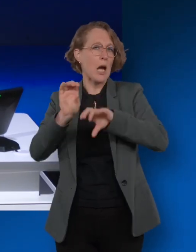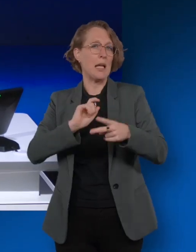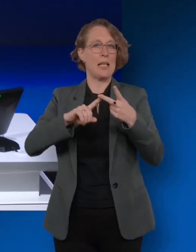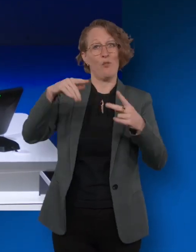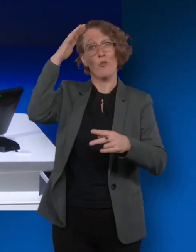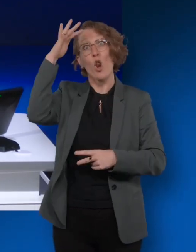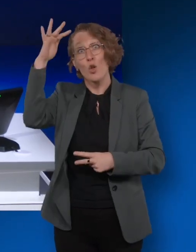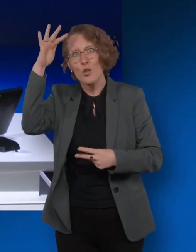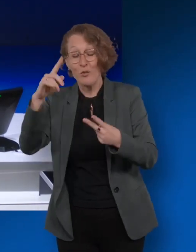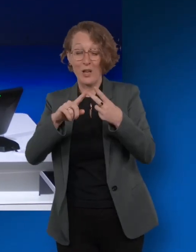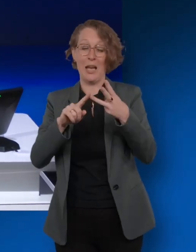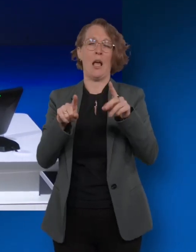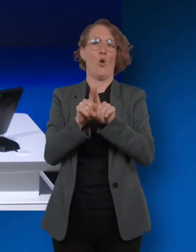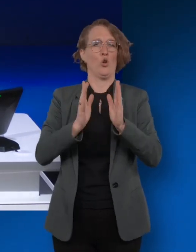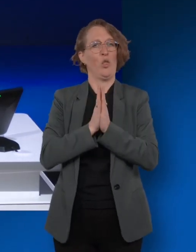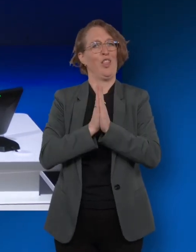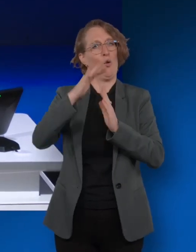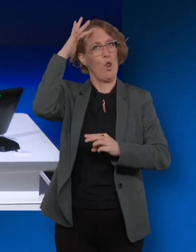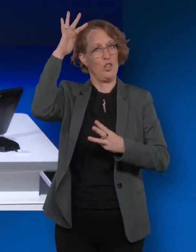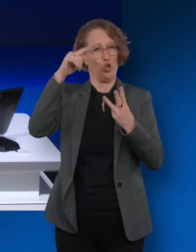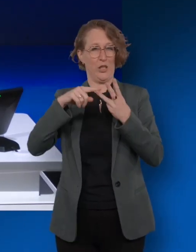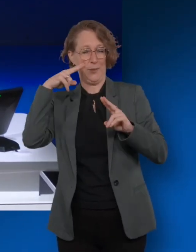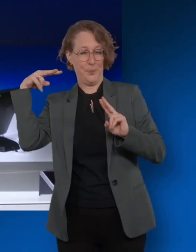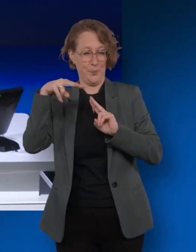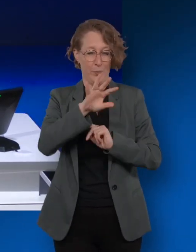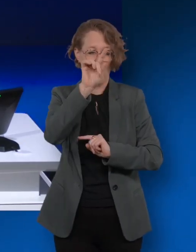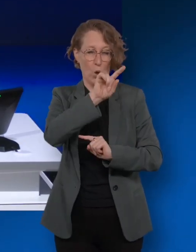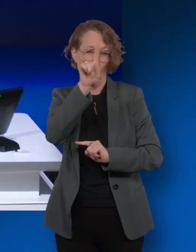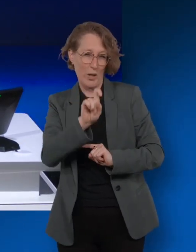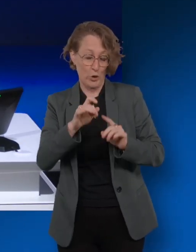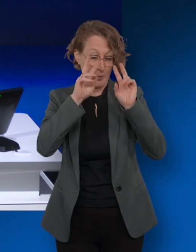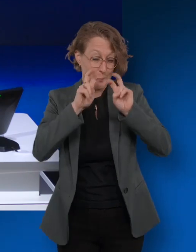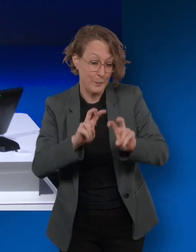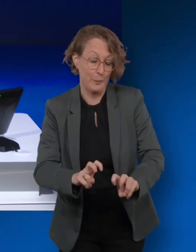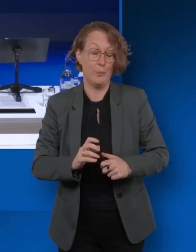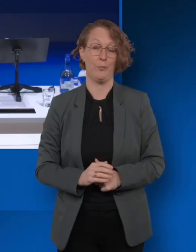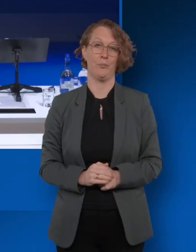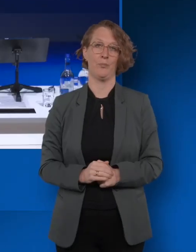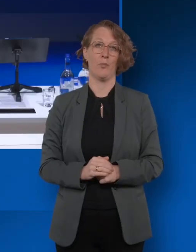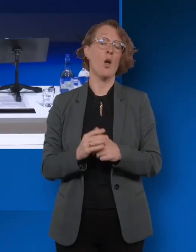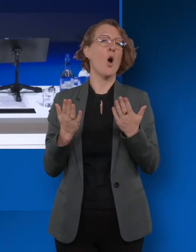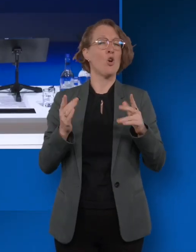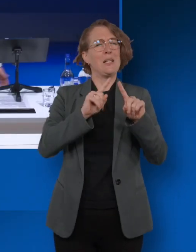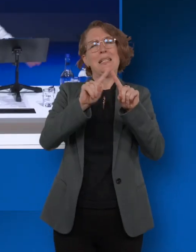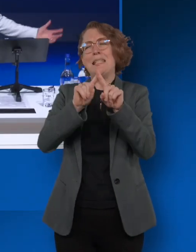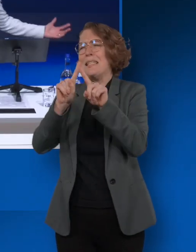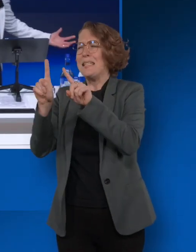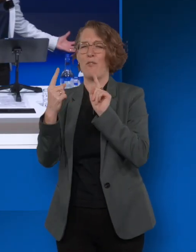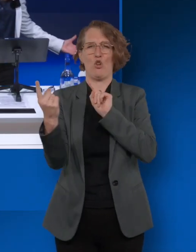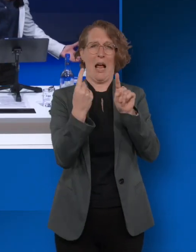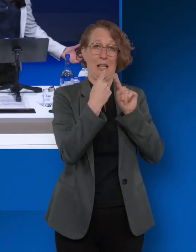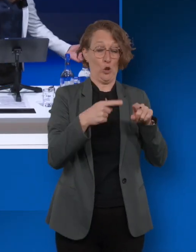and also theology. Of course, many different answers to